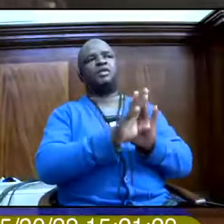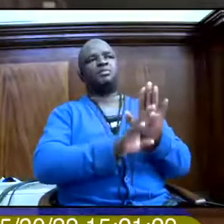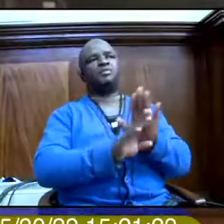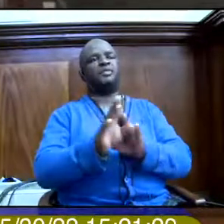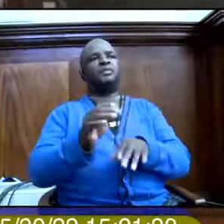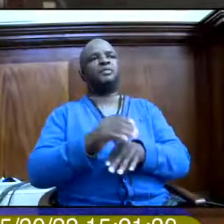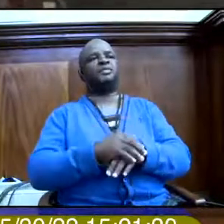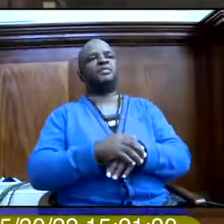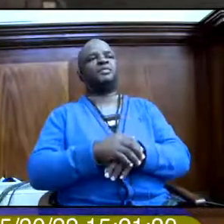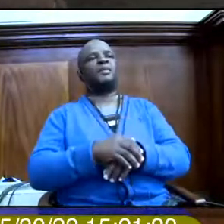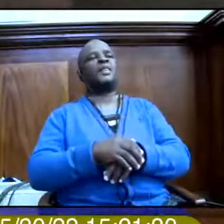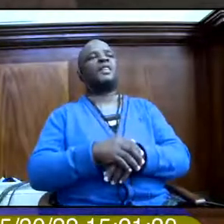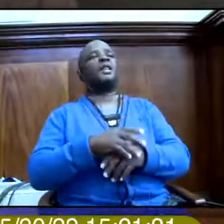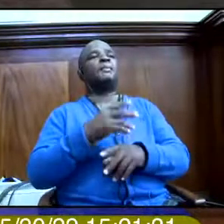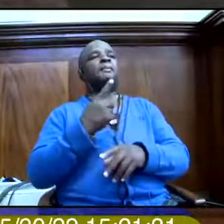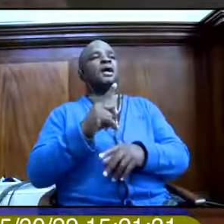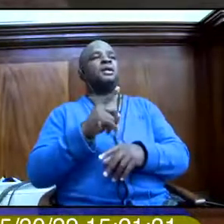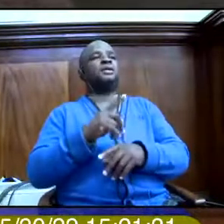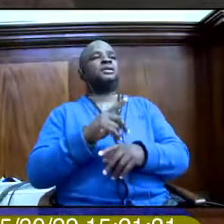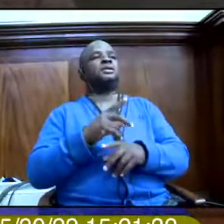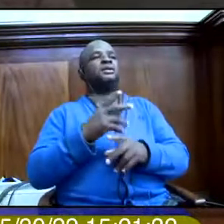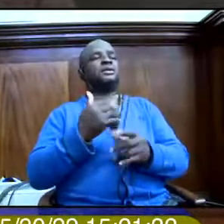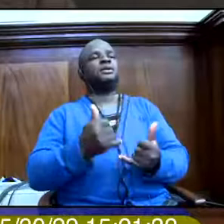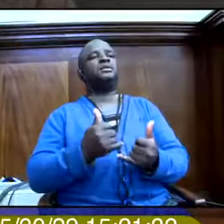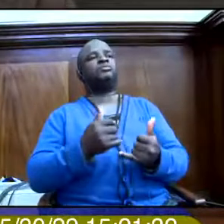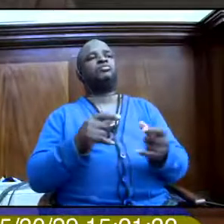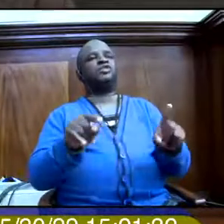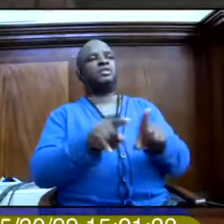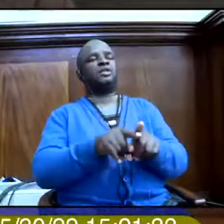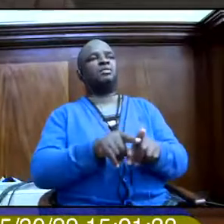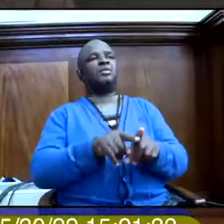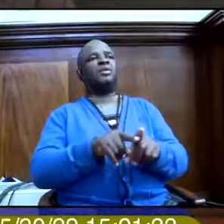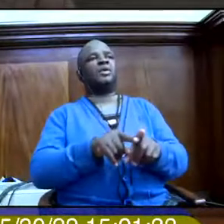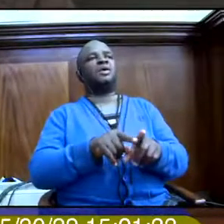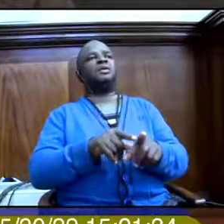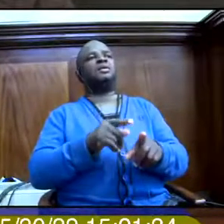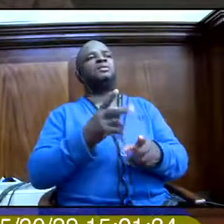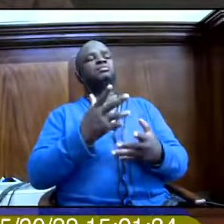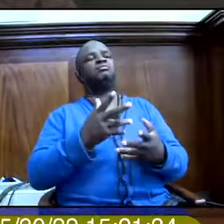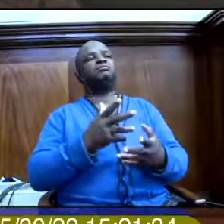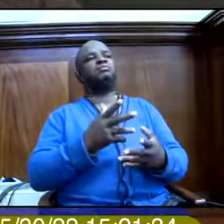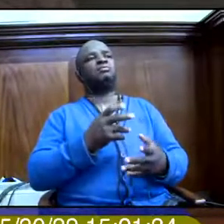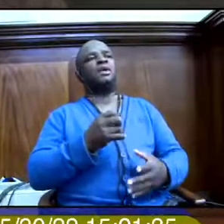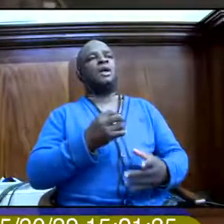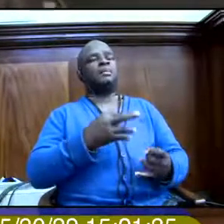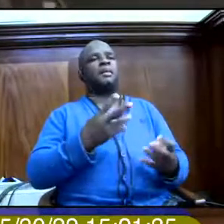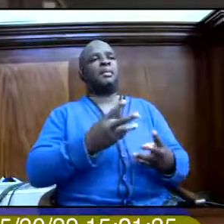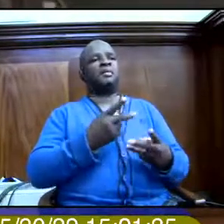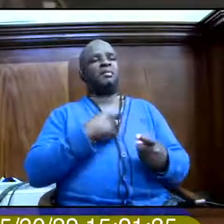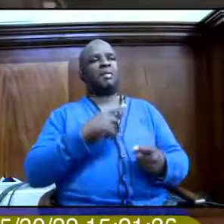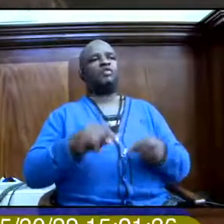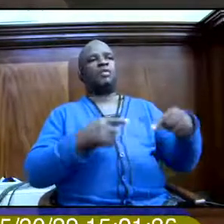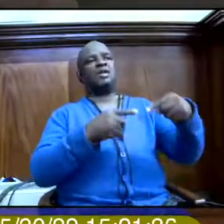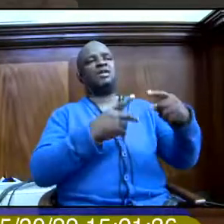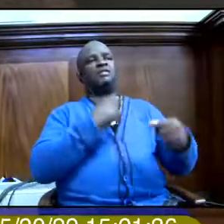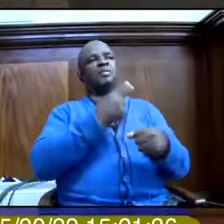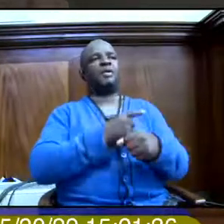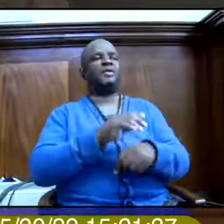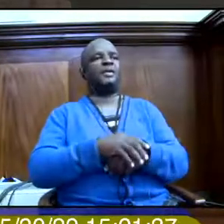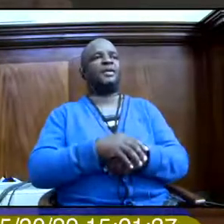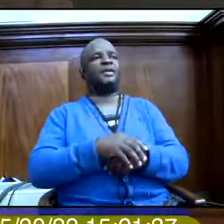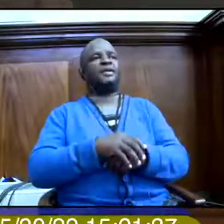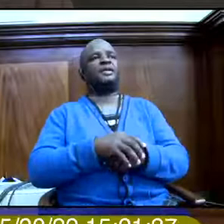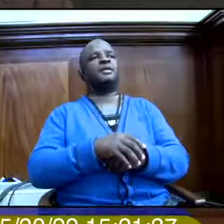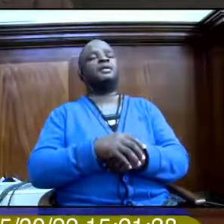but is in instead a joking for power and patronage increasingly